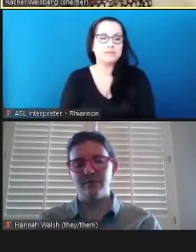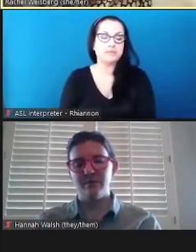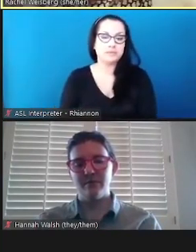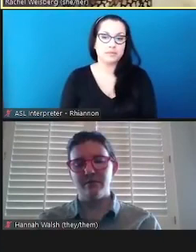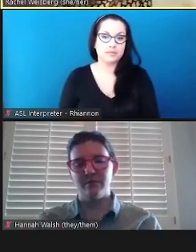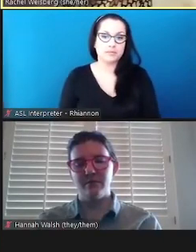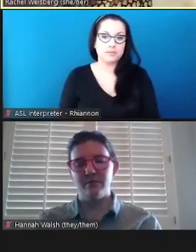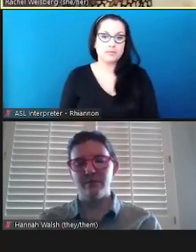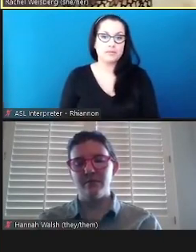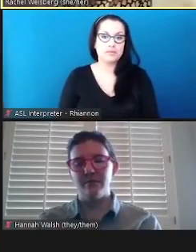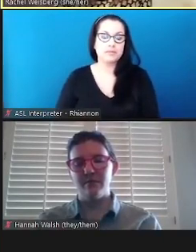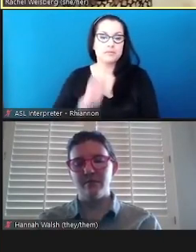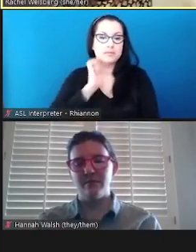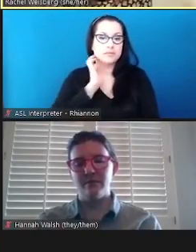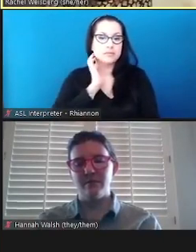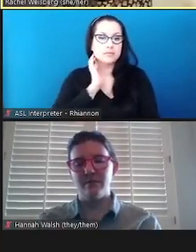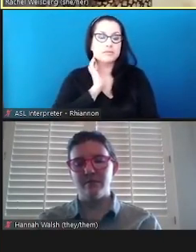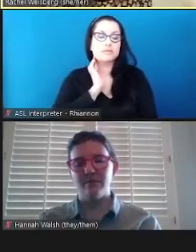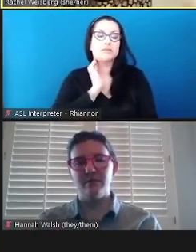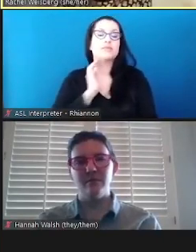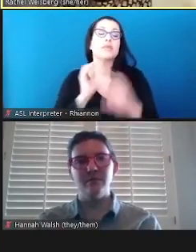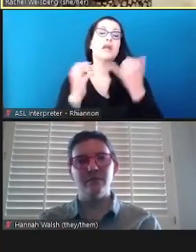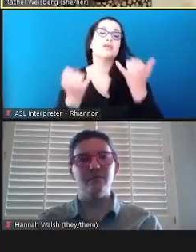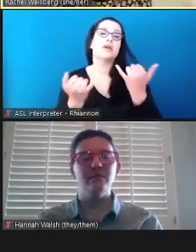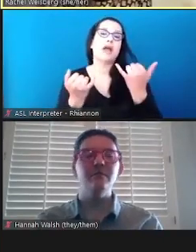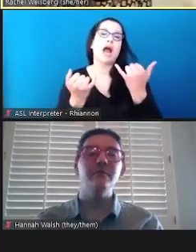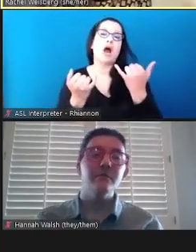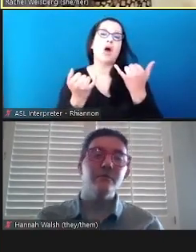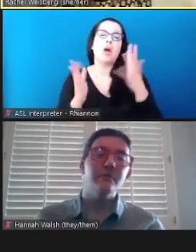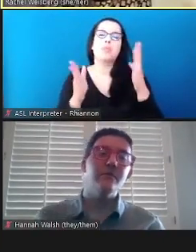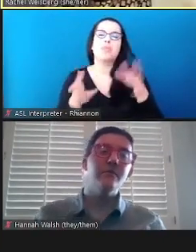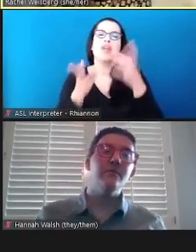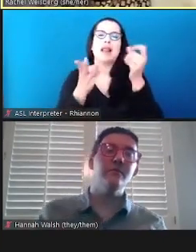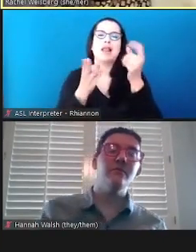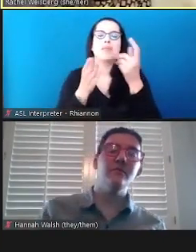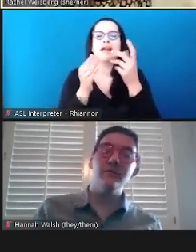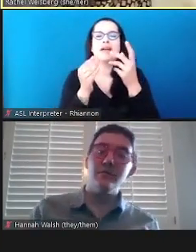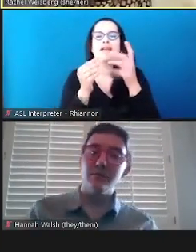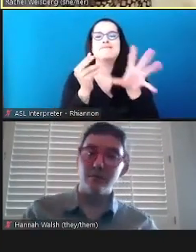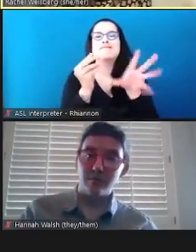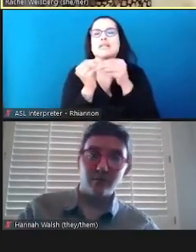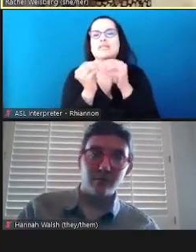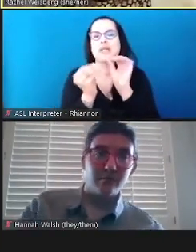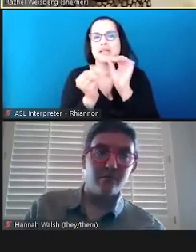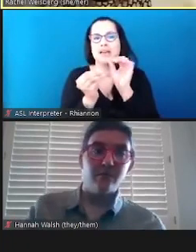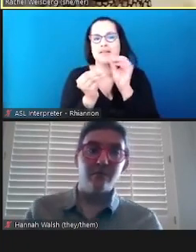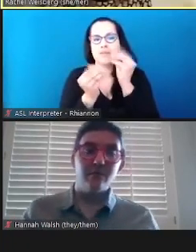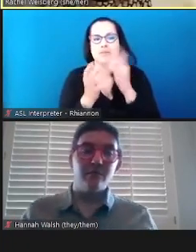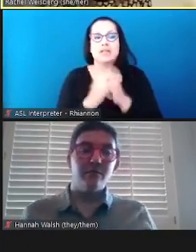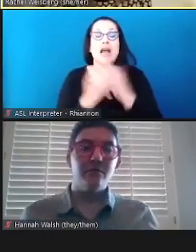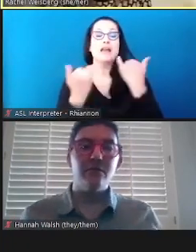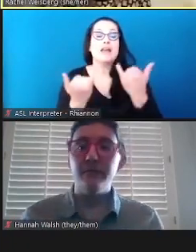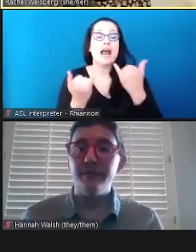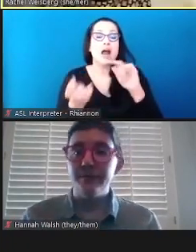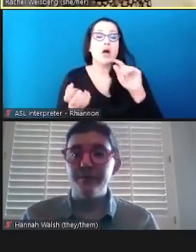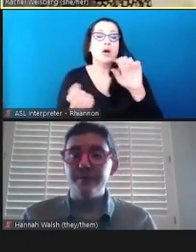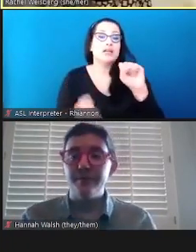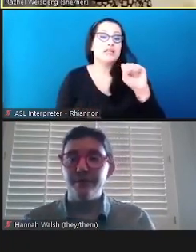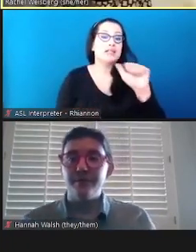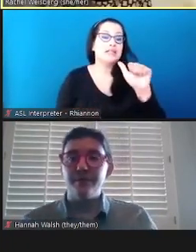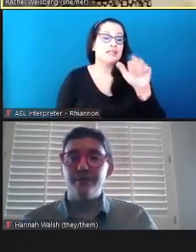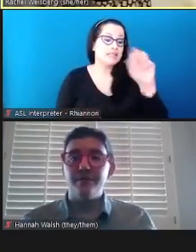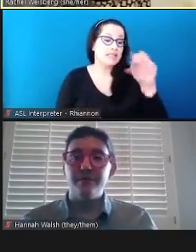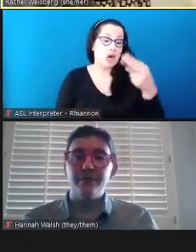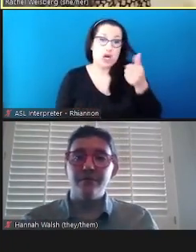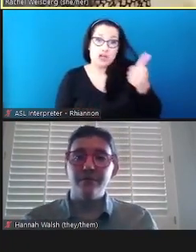So I want to give you a little twist on that. Okay, so now instead of Sally, we have Sarah, and Sarah works for a large